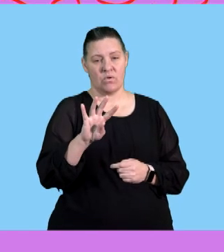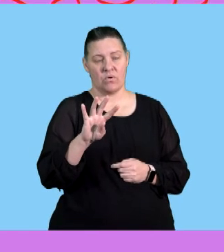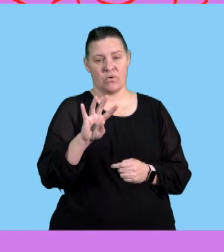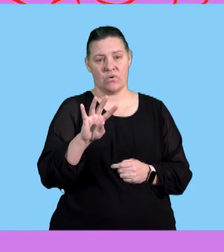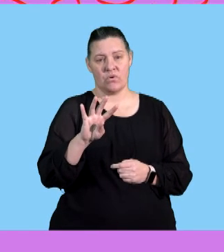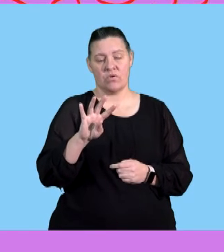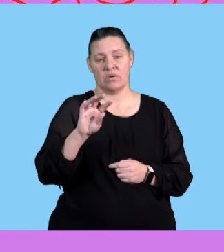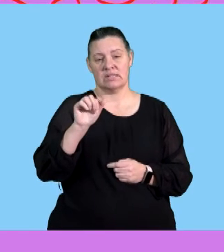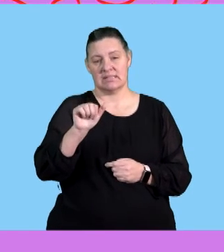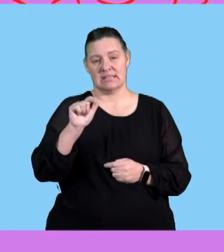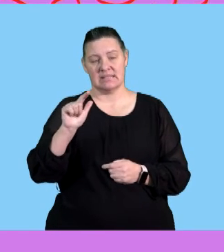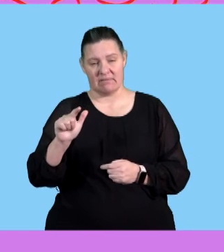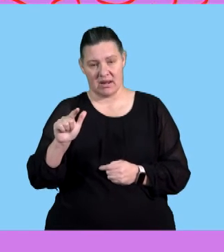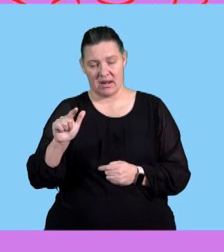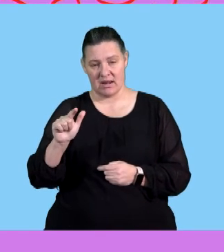of